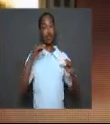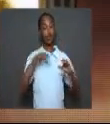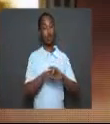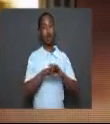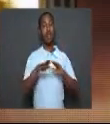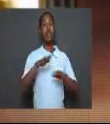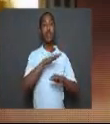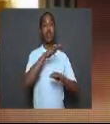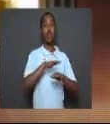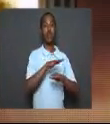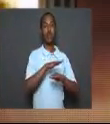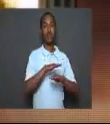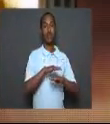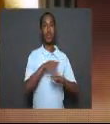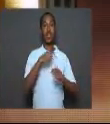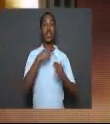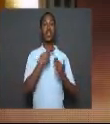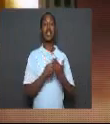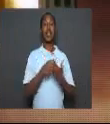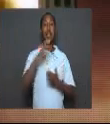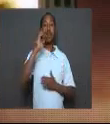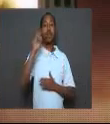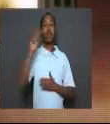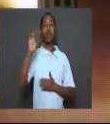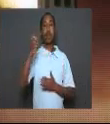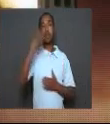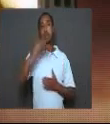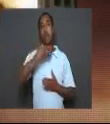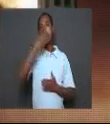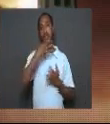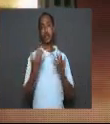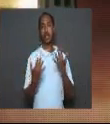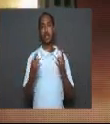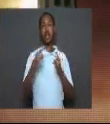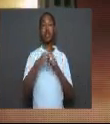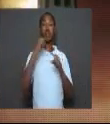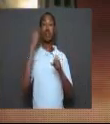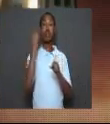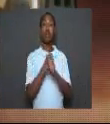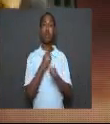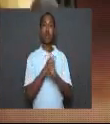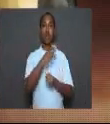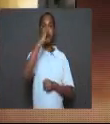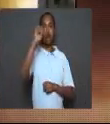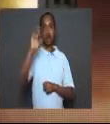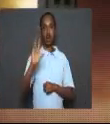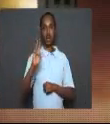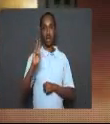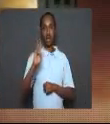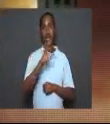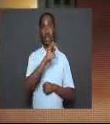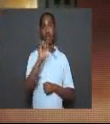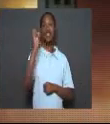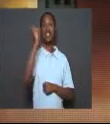bottom. The coke burns to form carbon dioxide, and the